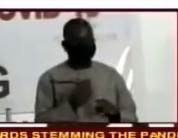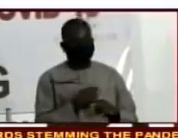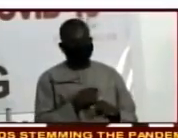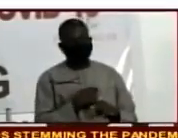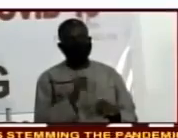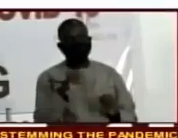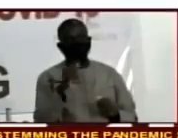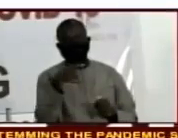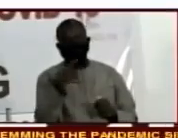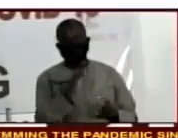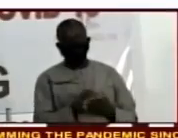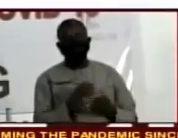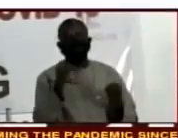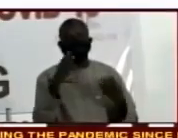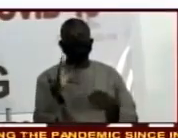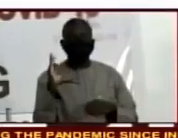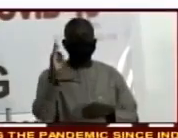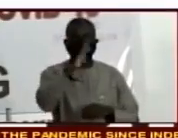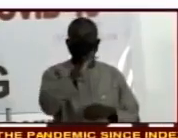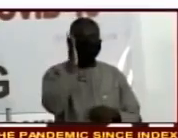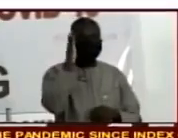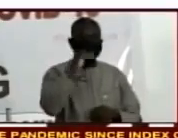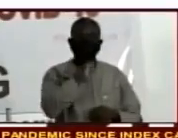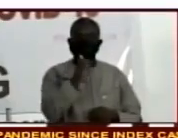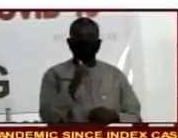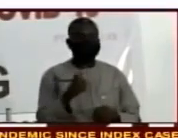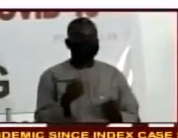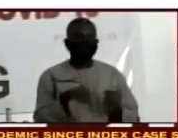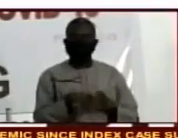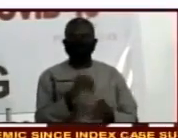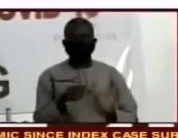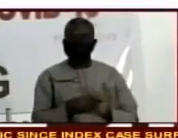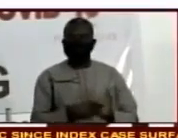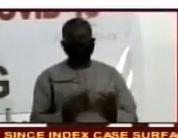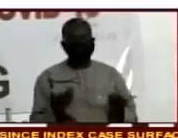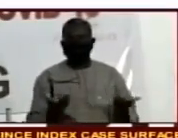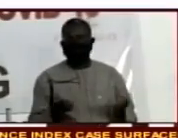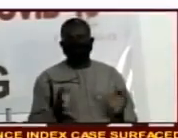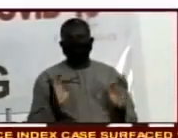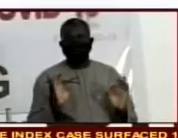you several airlines are not going to come out of this, unfortunately. Thank you.